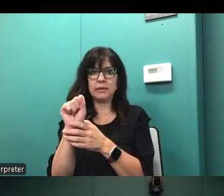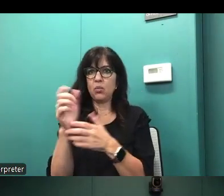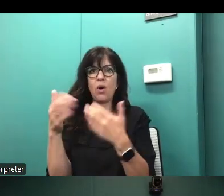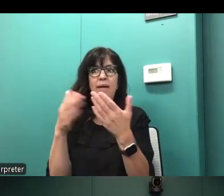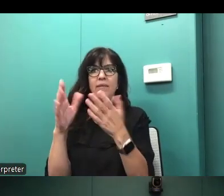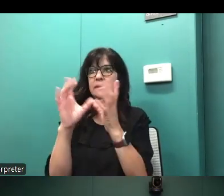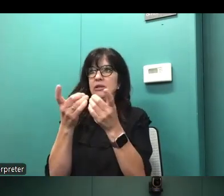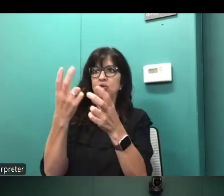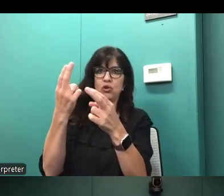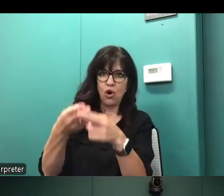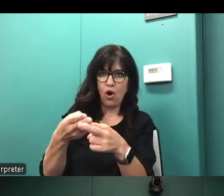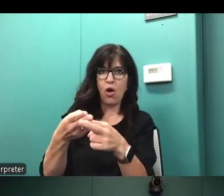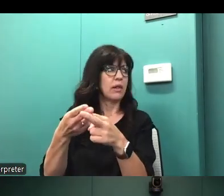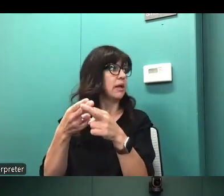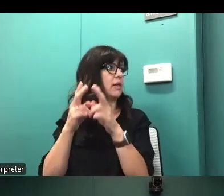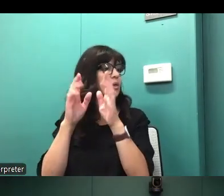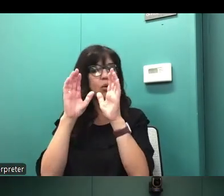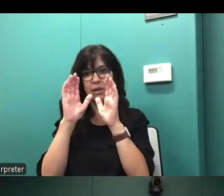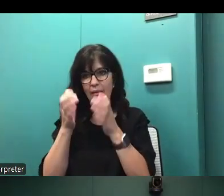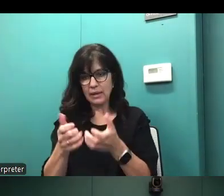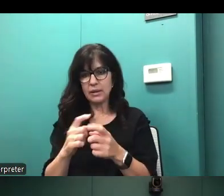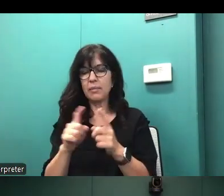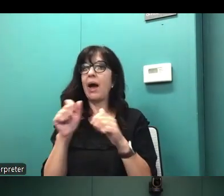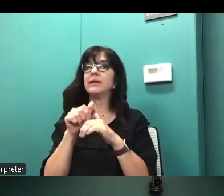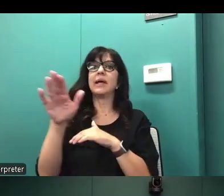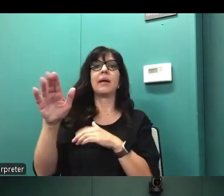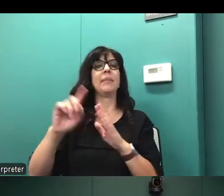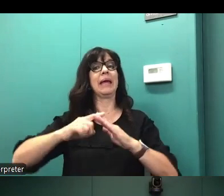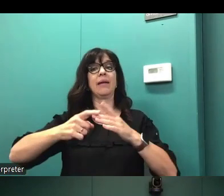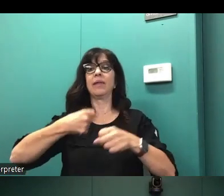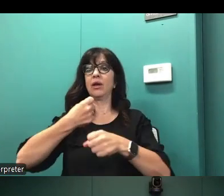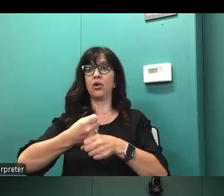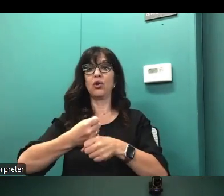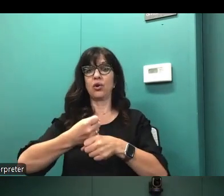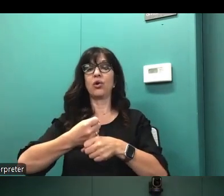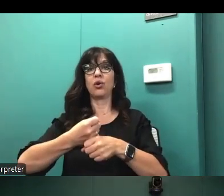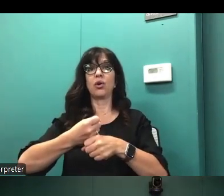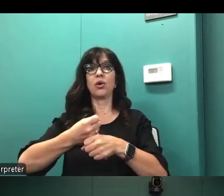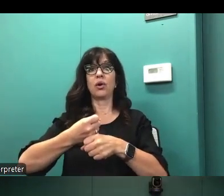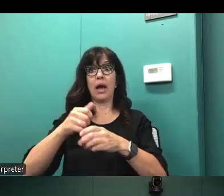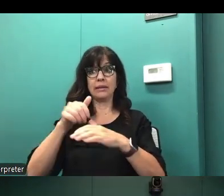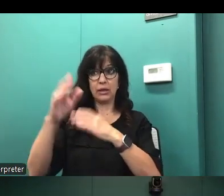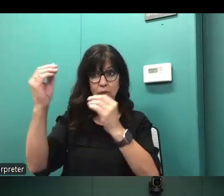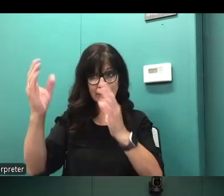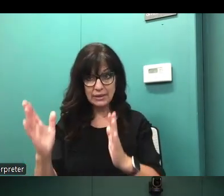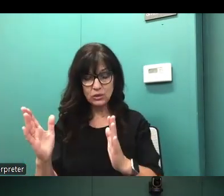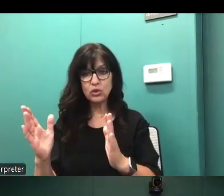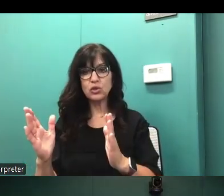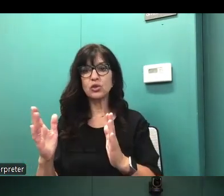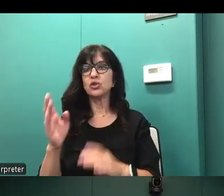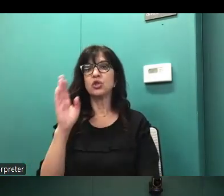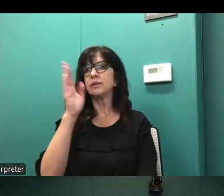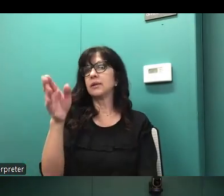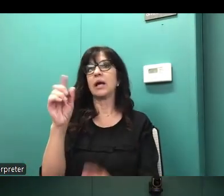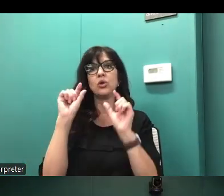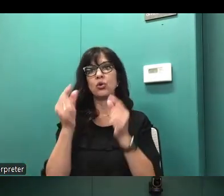those classes these days, I just send this out at the beginning of the year. So I send it to the teachers and I send this just as a group